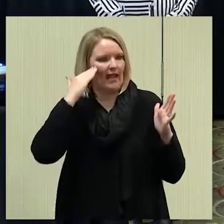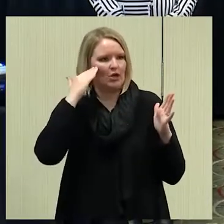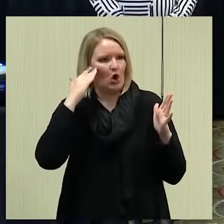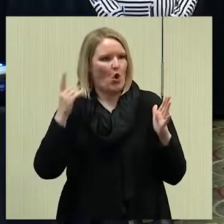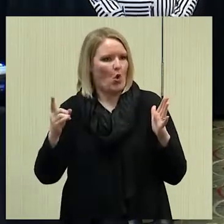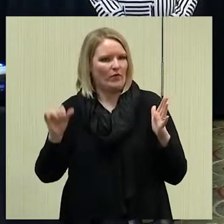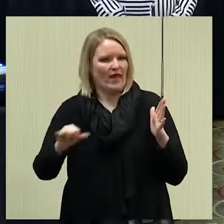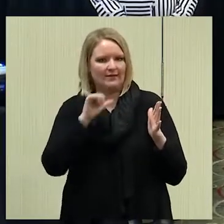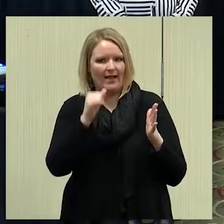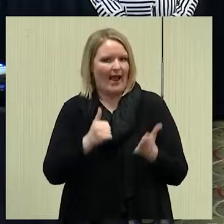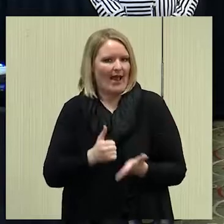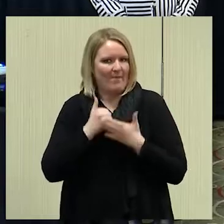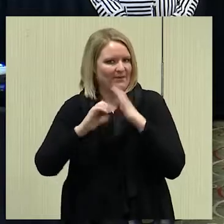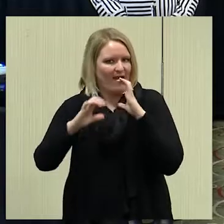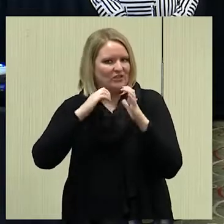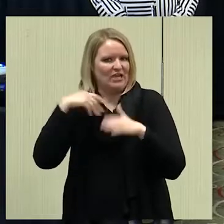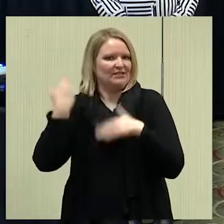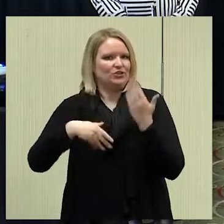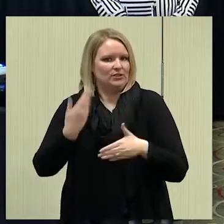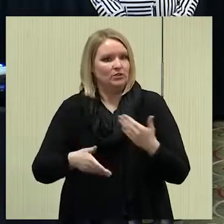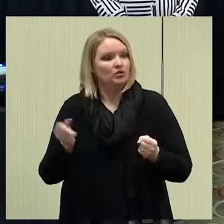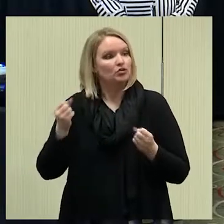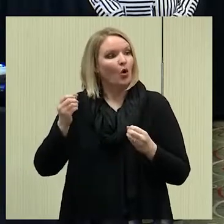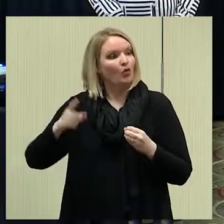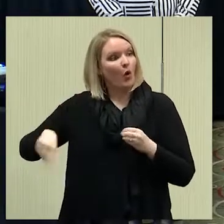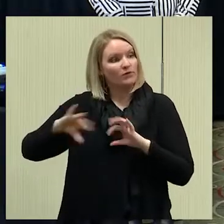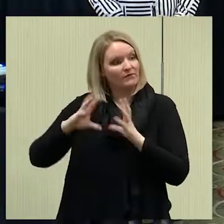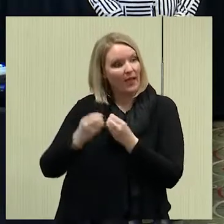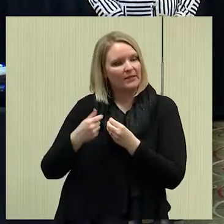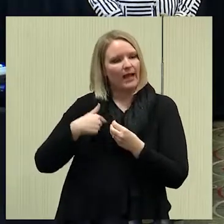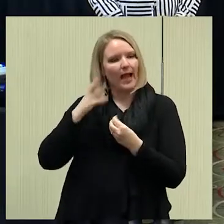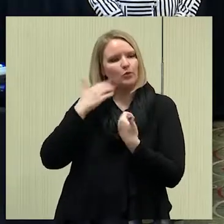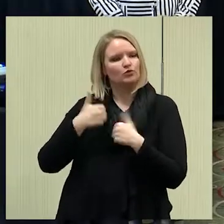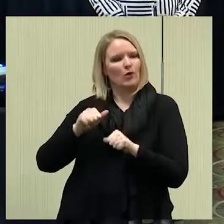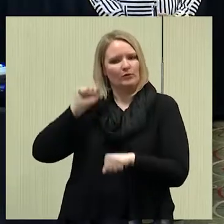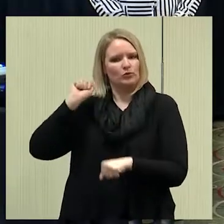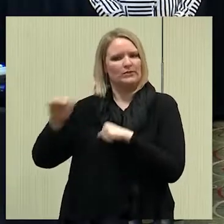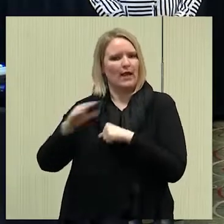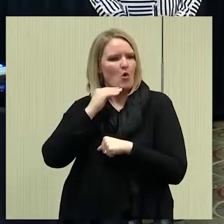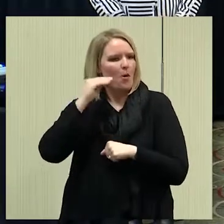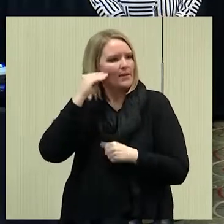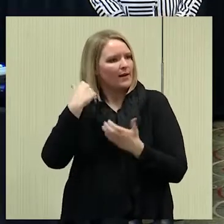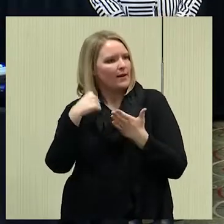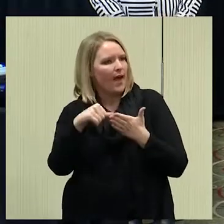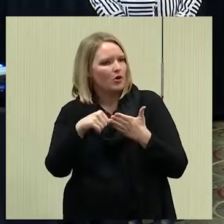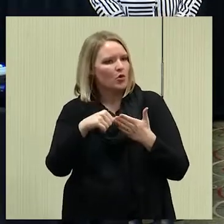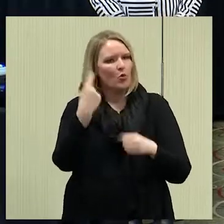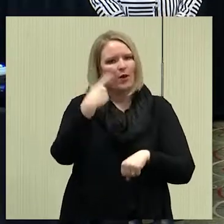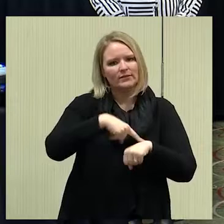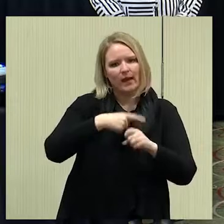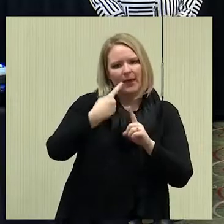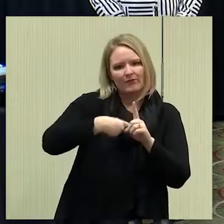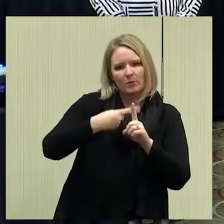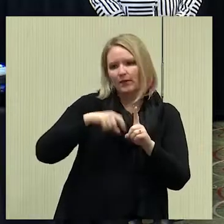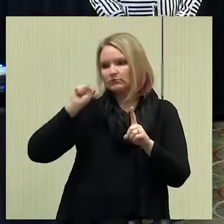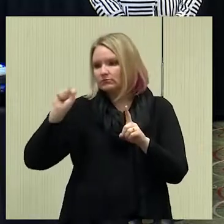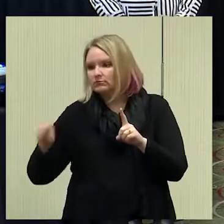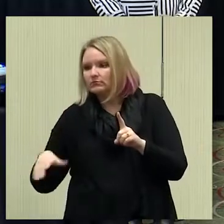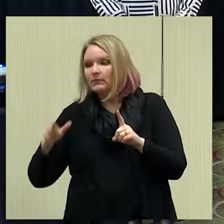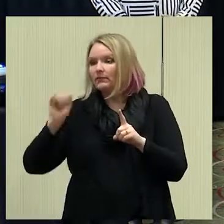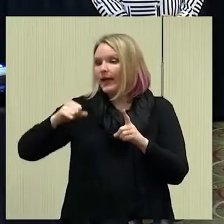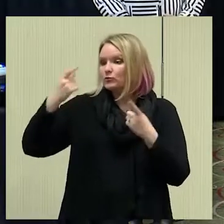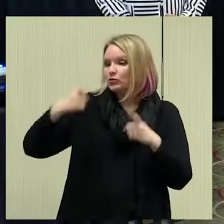very far in a conversation. So with those families, like I'll try to send home like letters like once a month, just kind of be like, this is what's